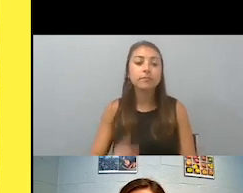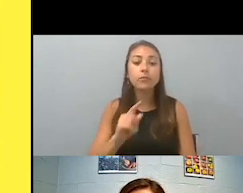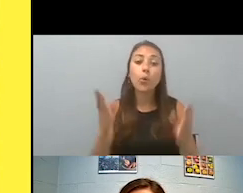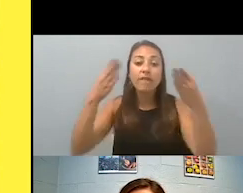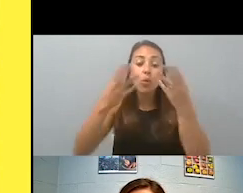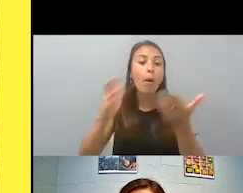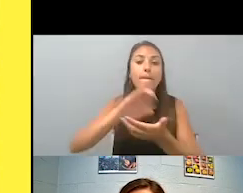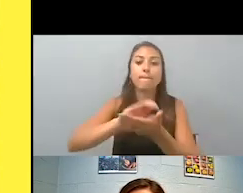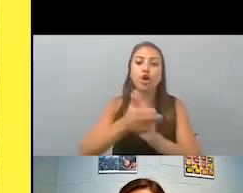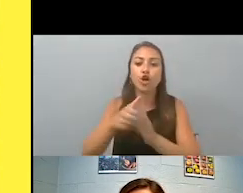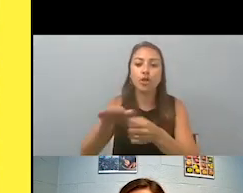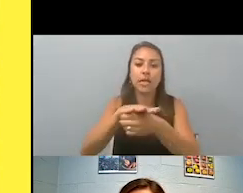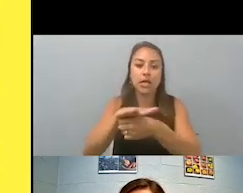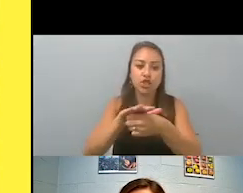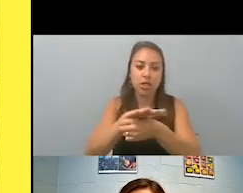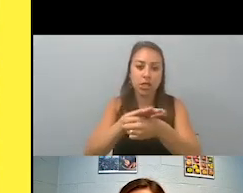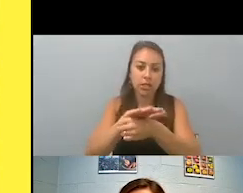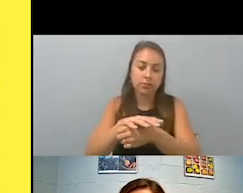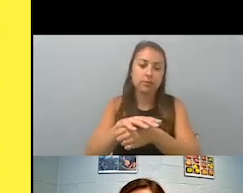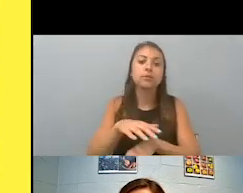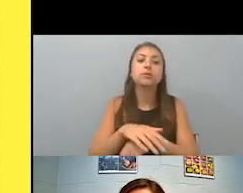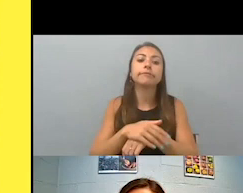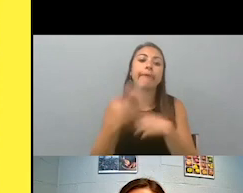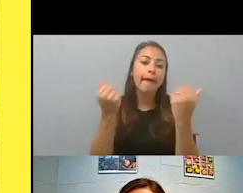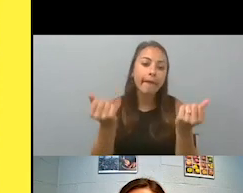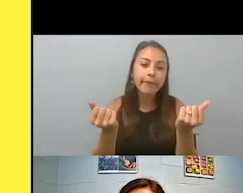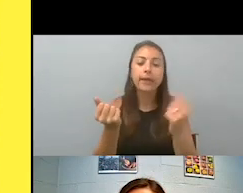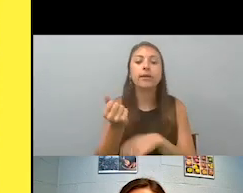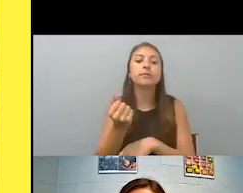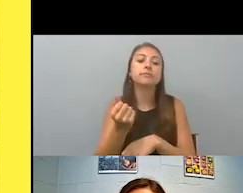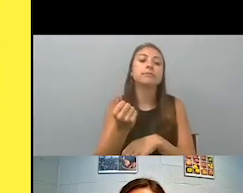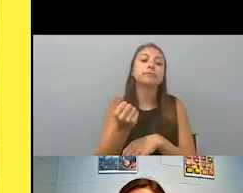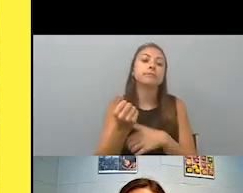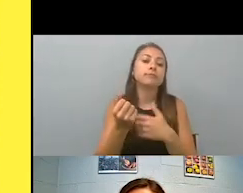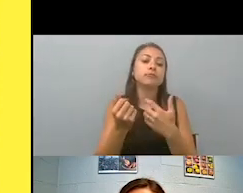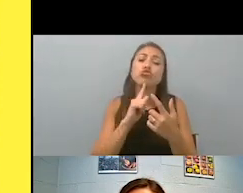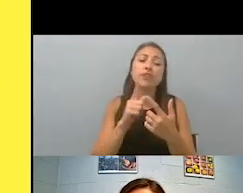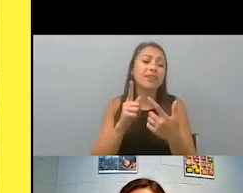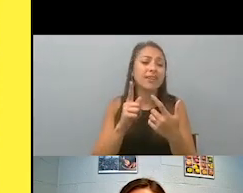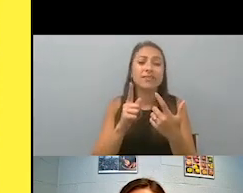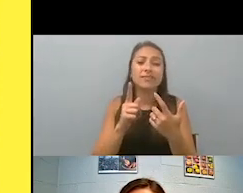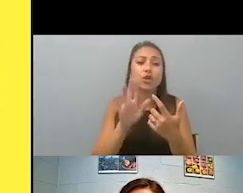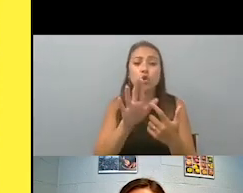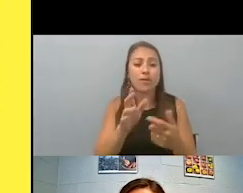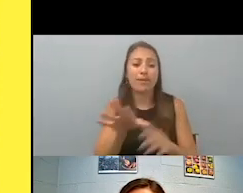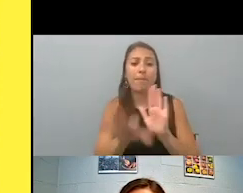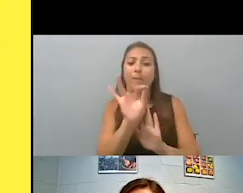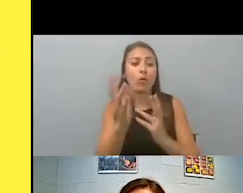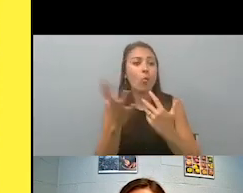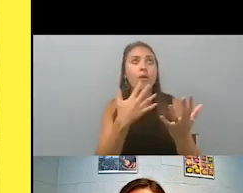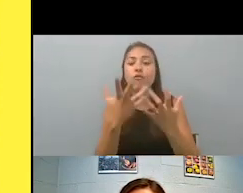station. Again, everything customizable, made to as close as order as possible, made to, you know, your